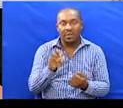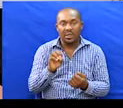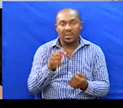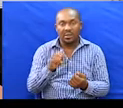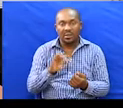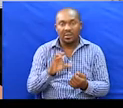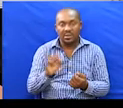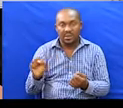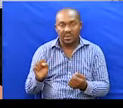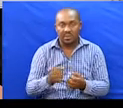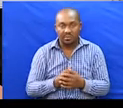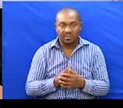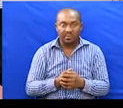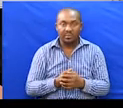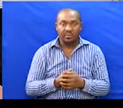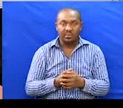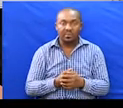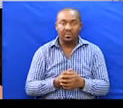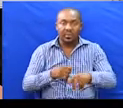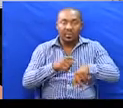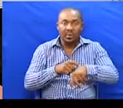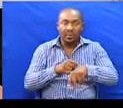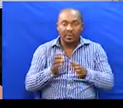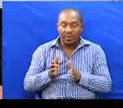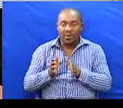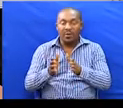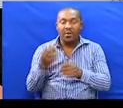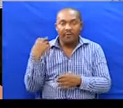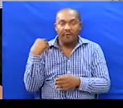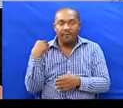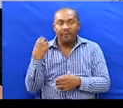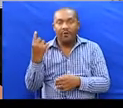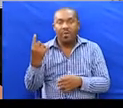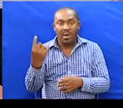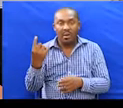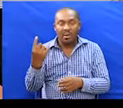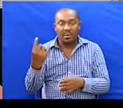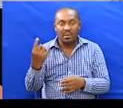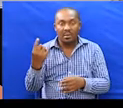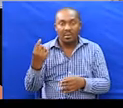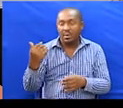When you are in Form 1, my dear student, you are told that the body